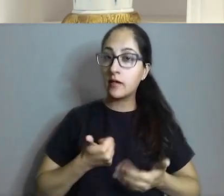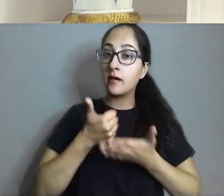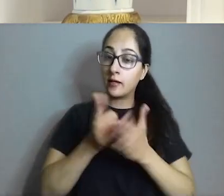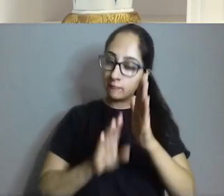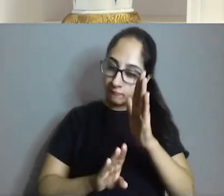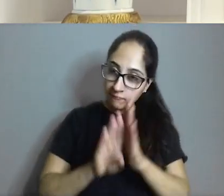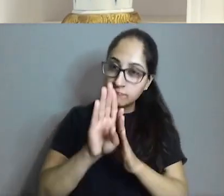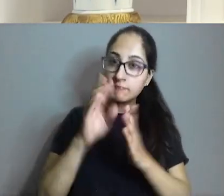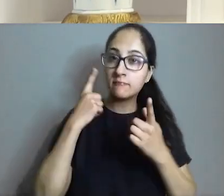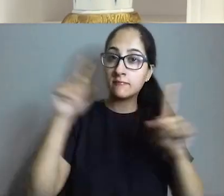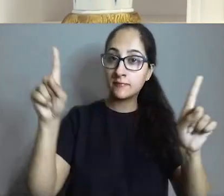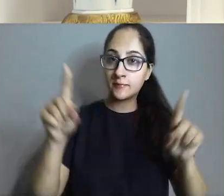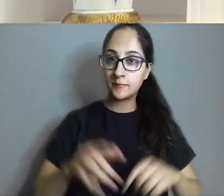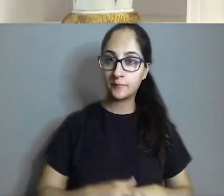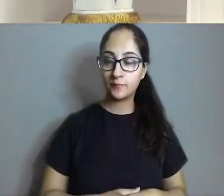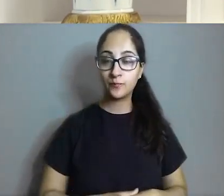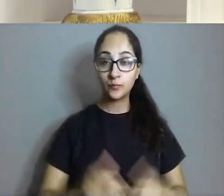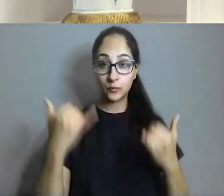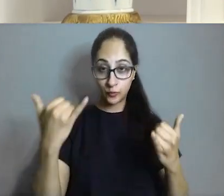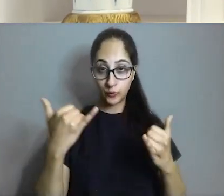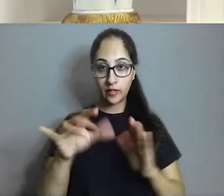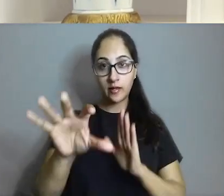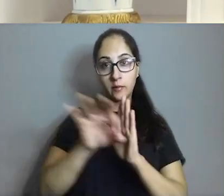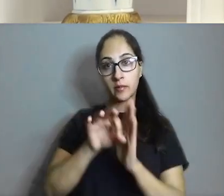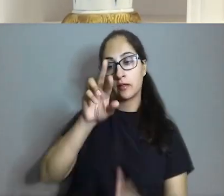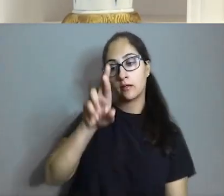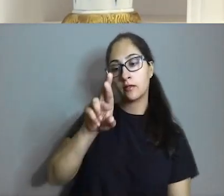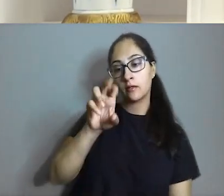discuss the importance of resilience.